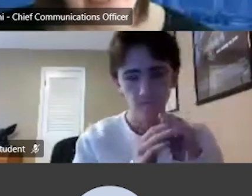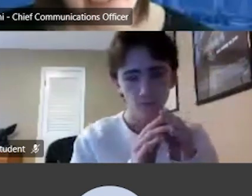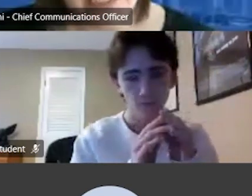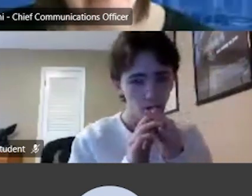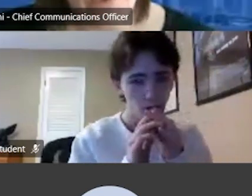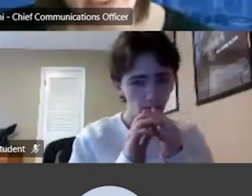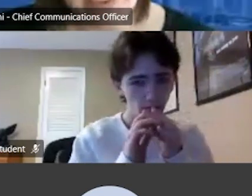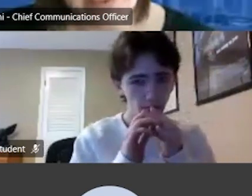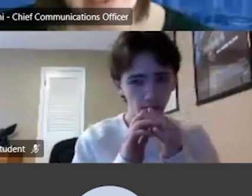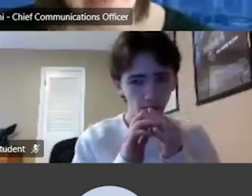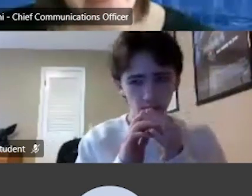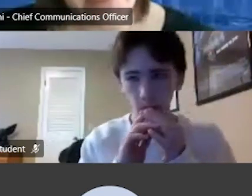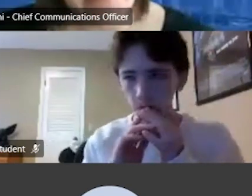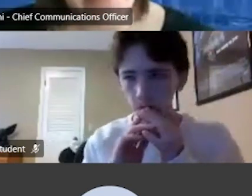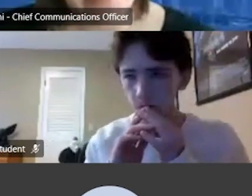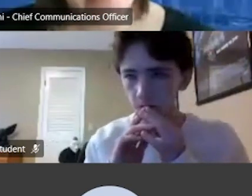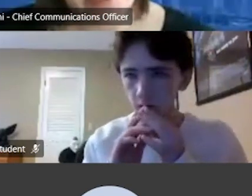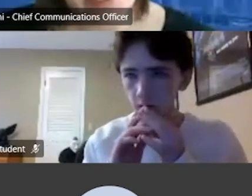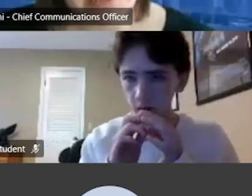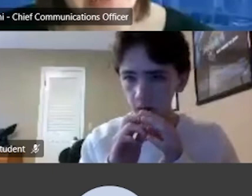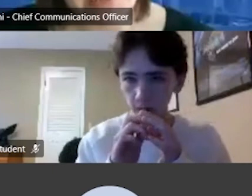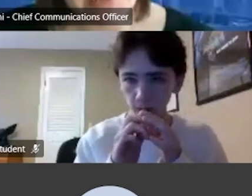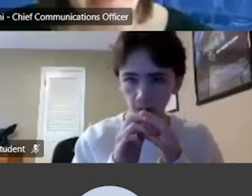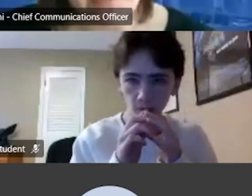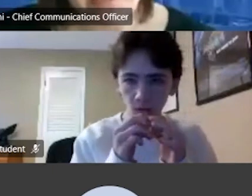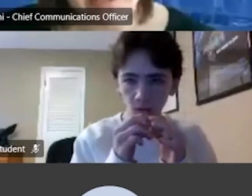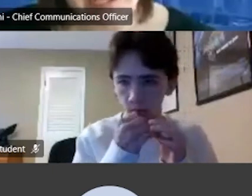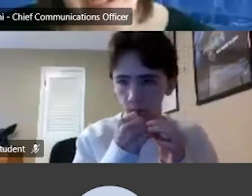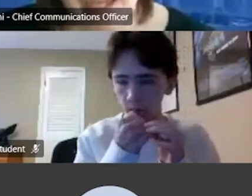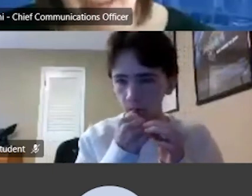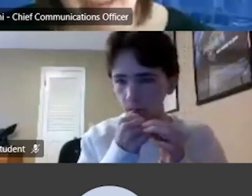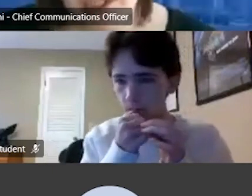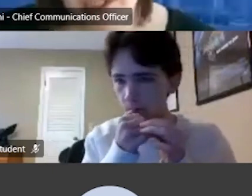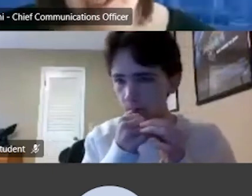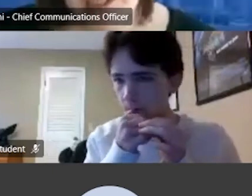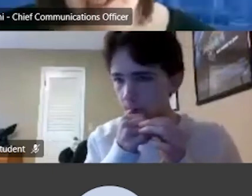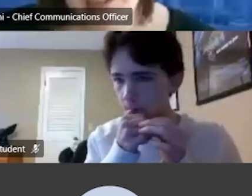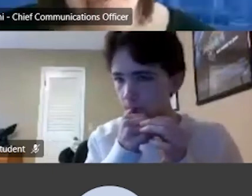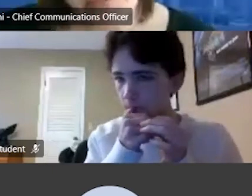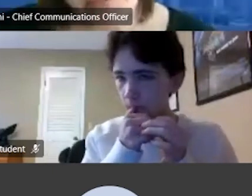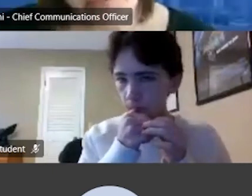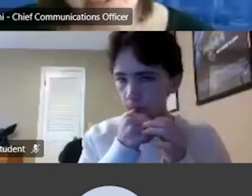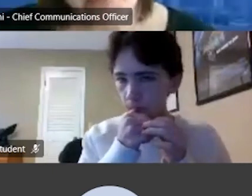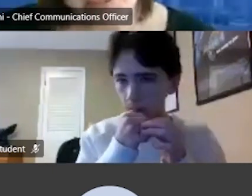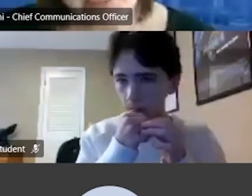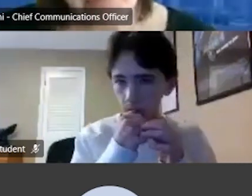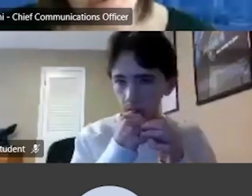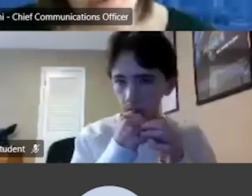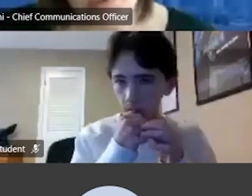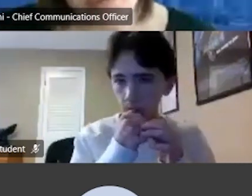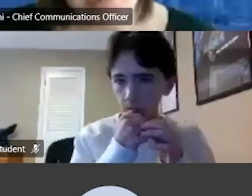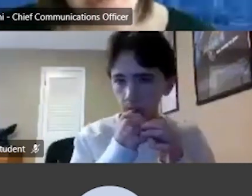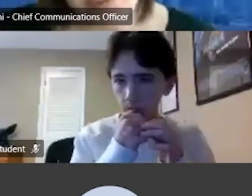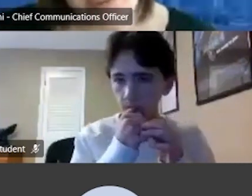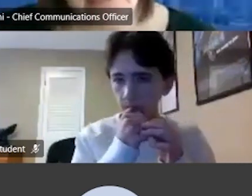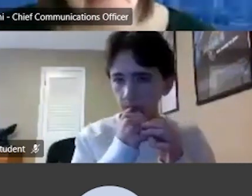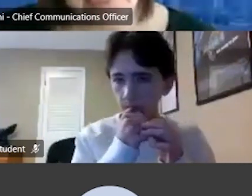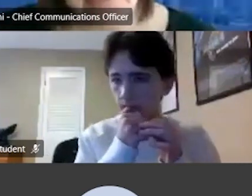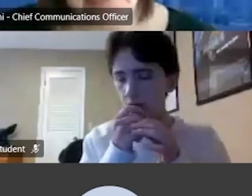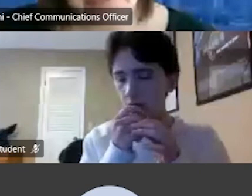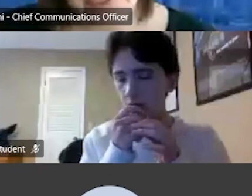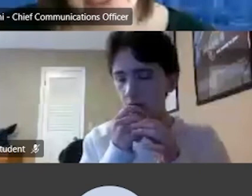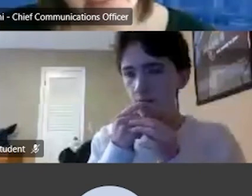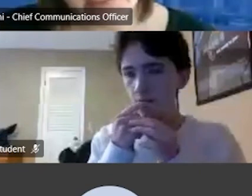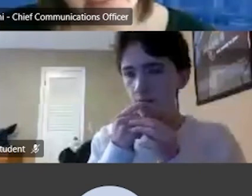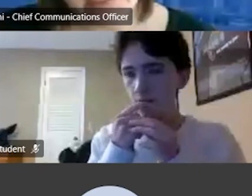will put that point, those couple of those questions on there as optional. So if you do want to explore